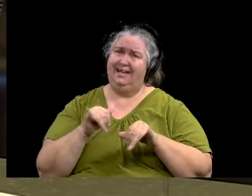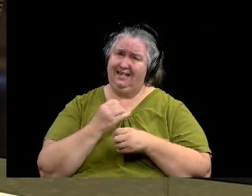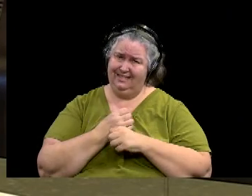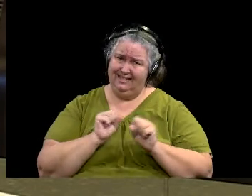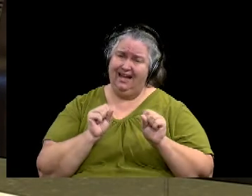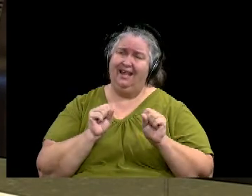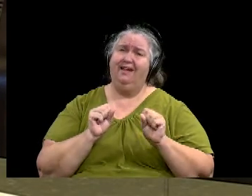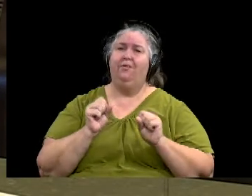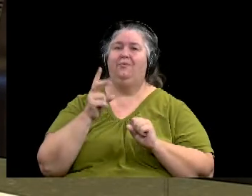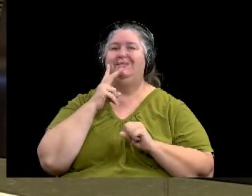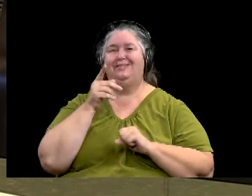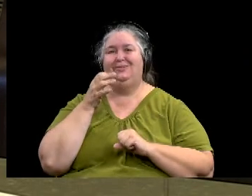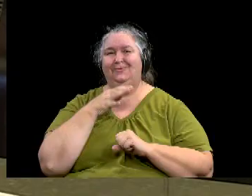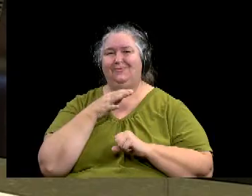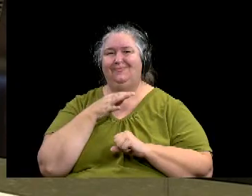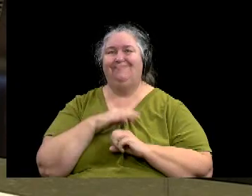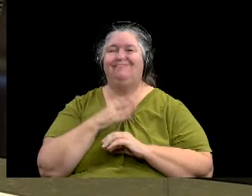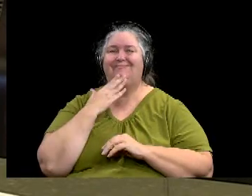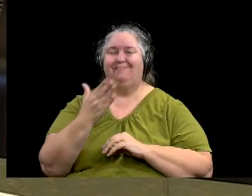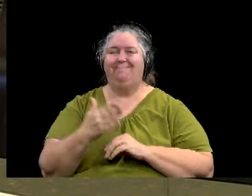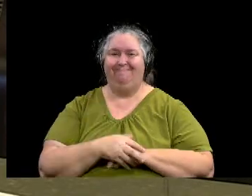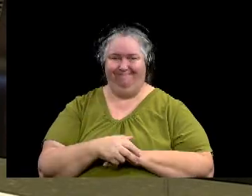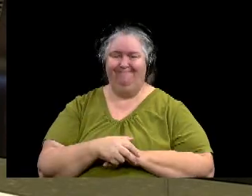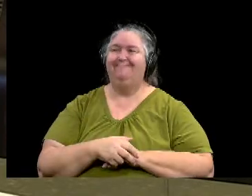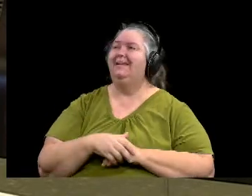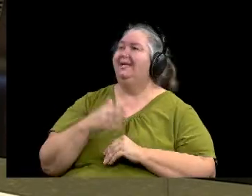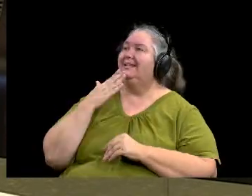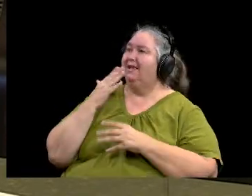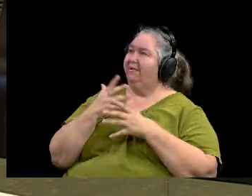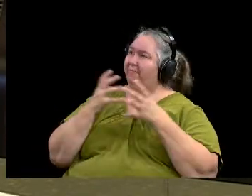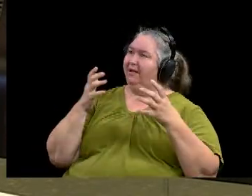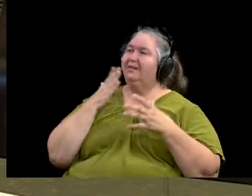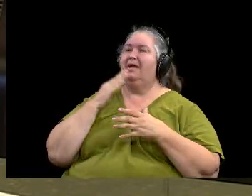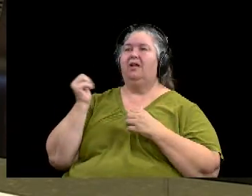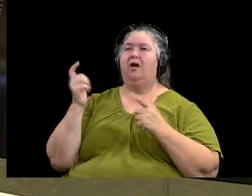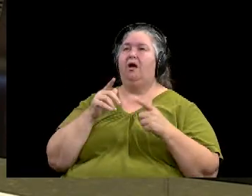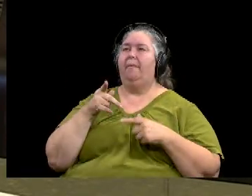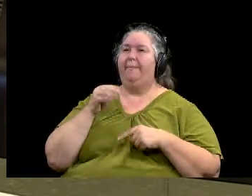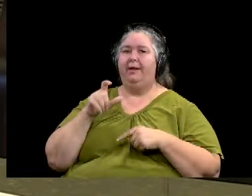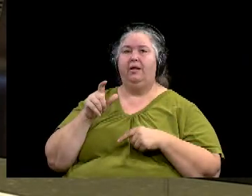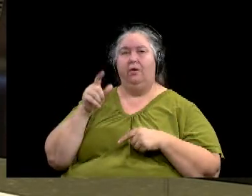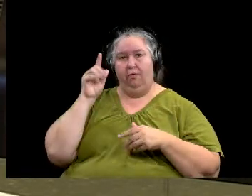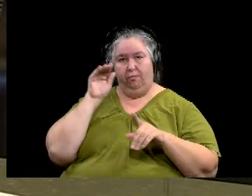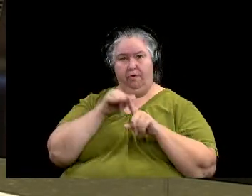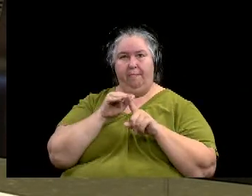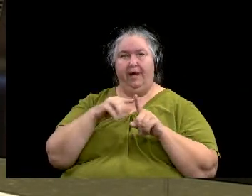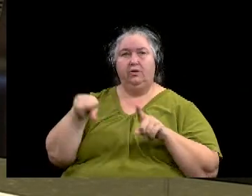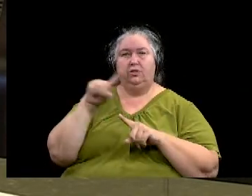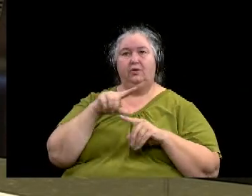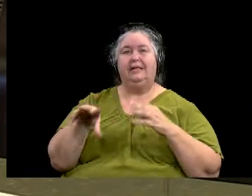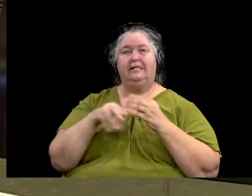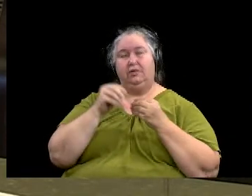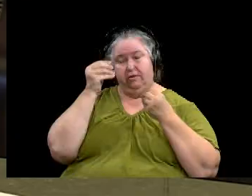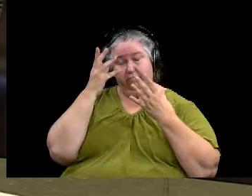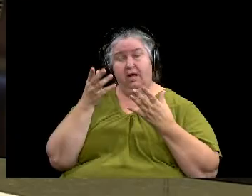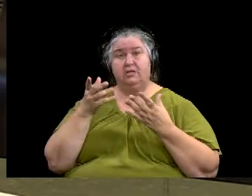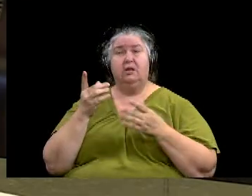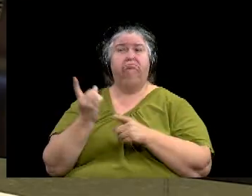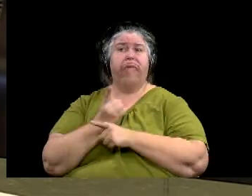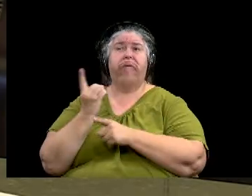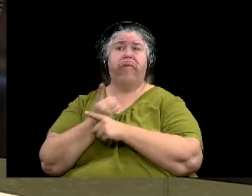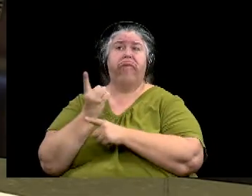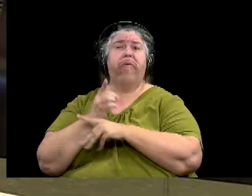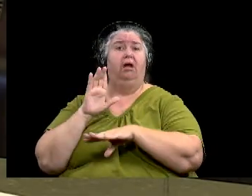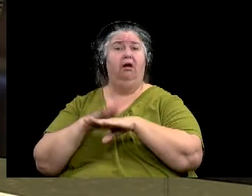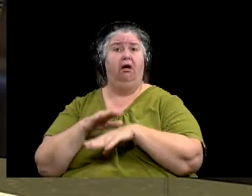you very much. Thanks to all the panel. And I want to remind everybody that additional information is regularly updated on our covidwaco.com website. So